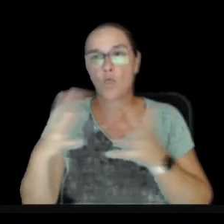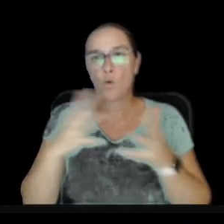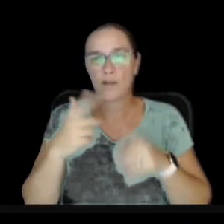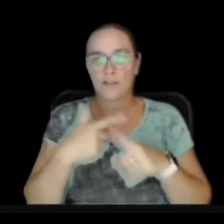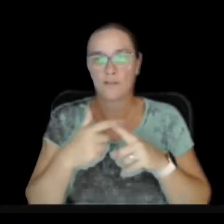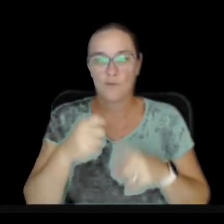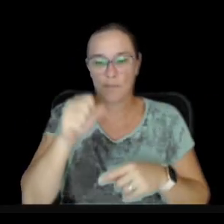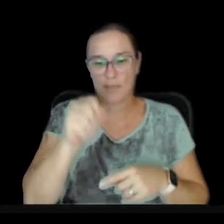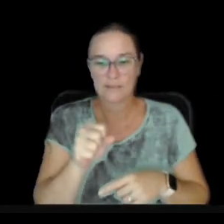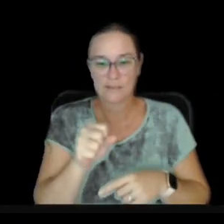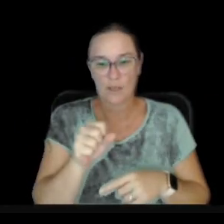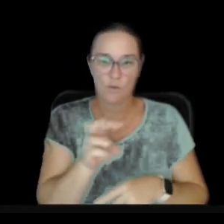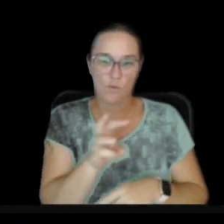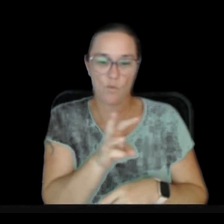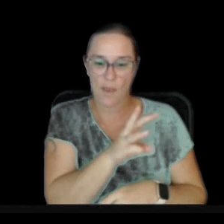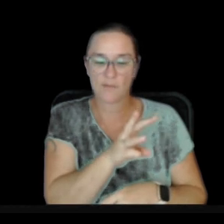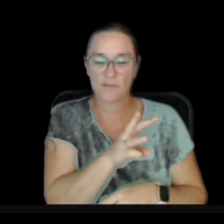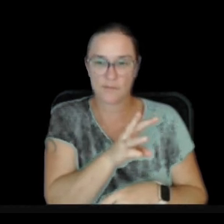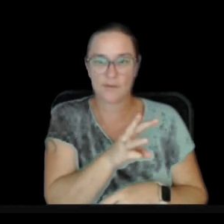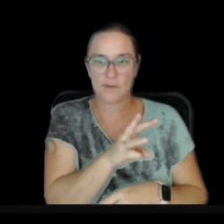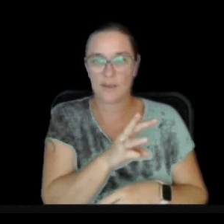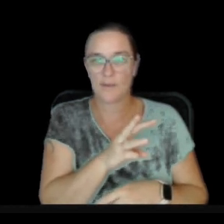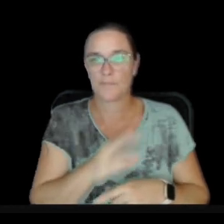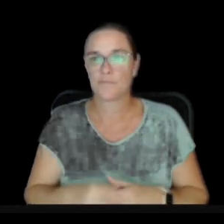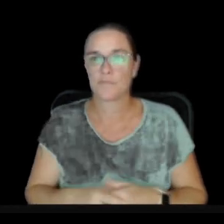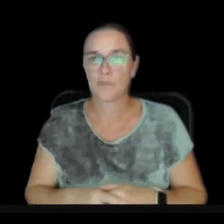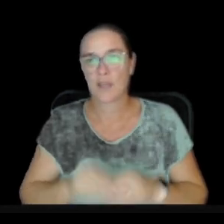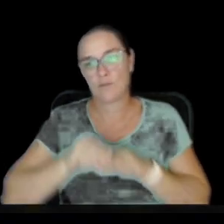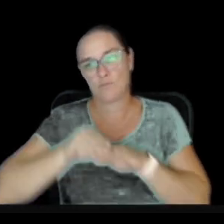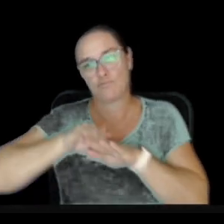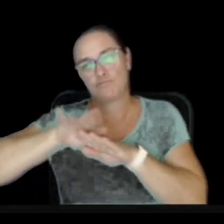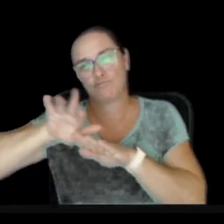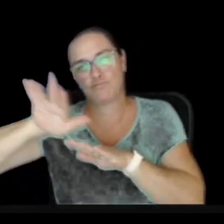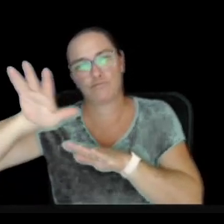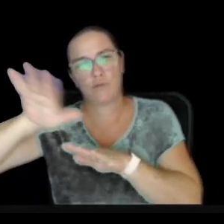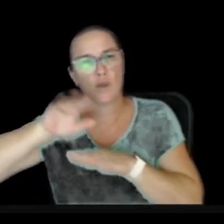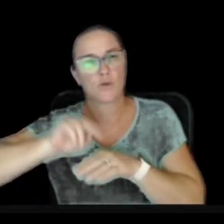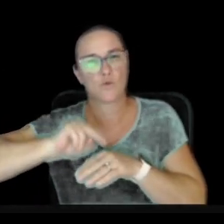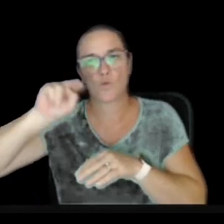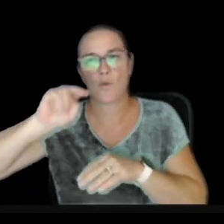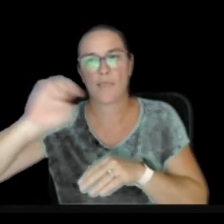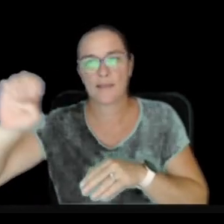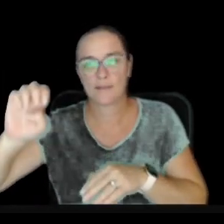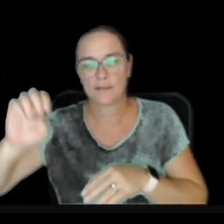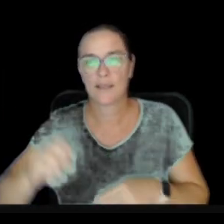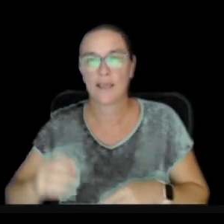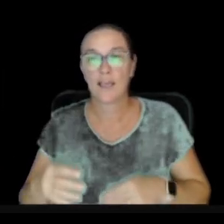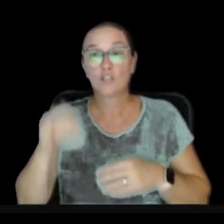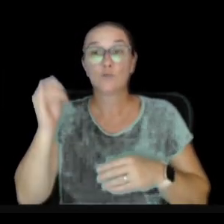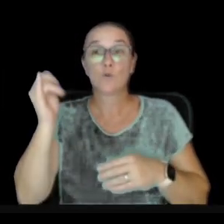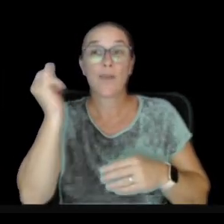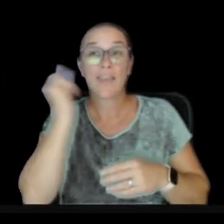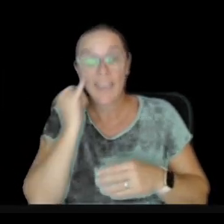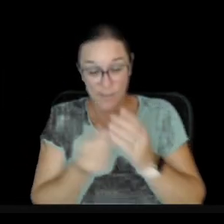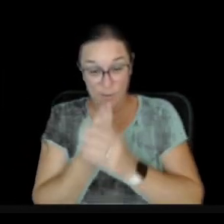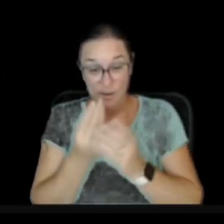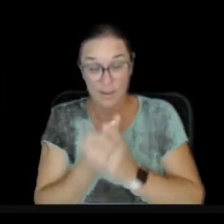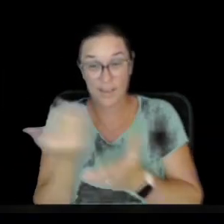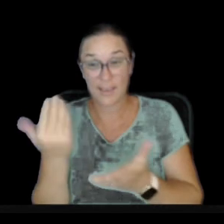and the south, bringing anything that comes out to the north here. So if the volcano does reactivate, that is something to watch, is these strong